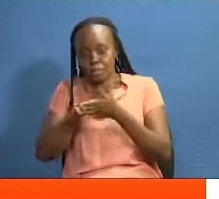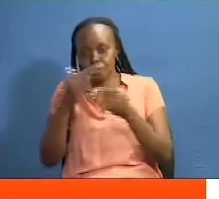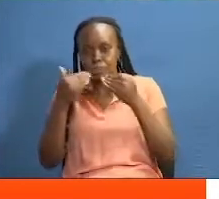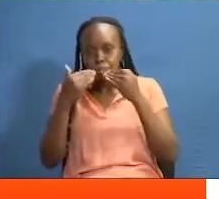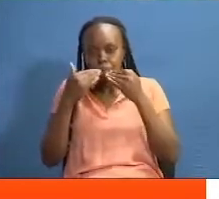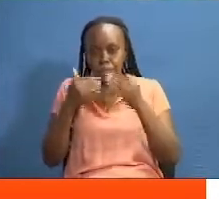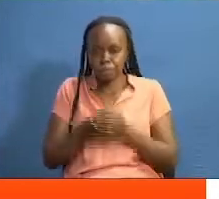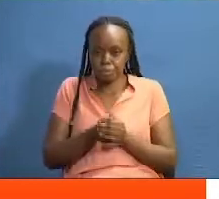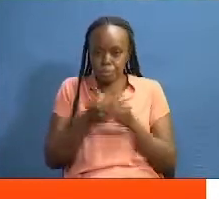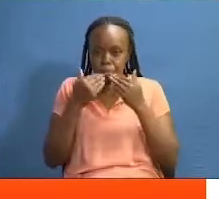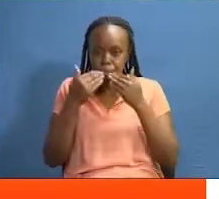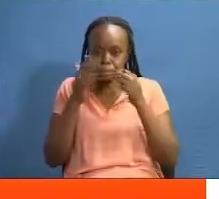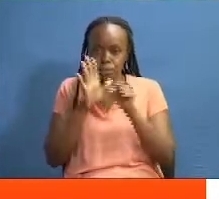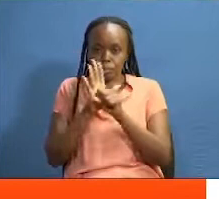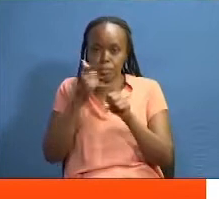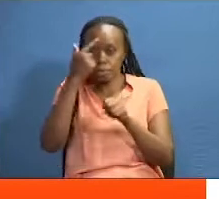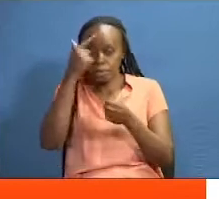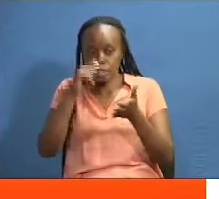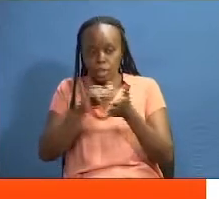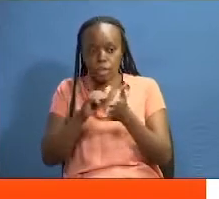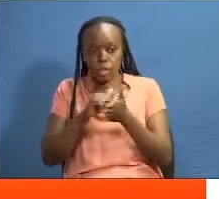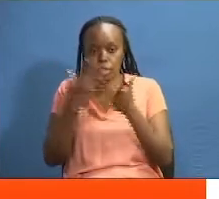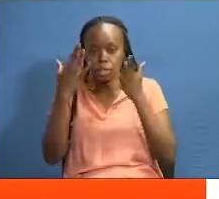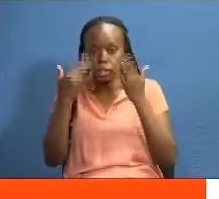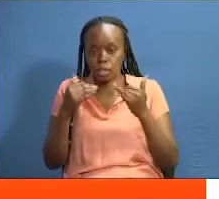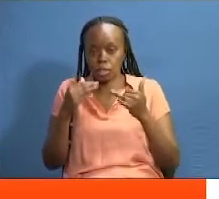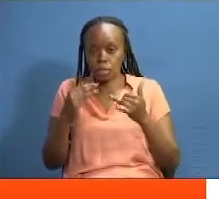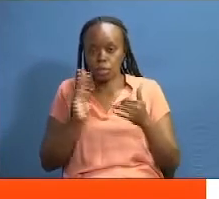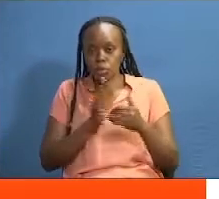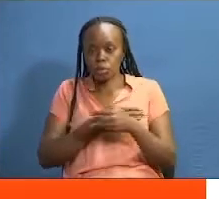you. Right. Thank you so much, Austin, for that. Now, we're